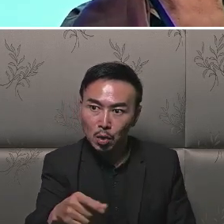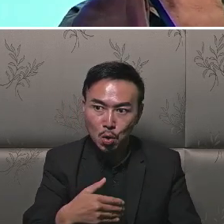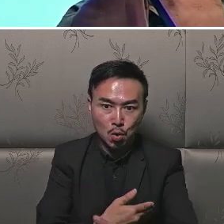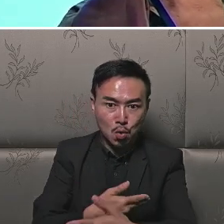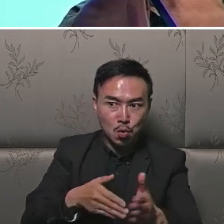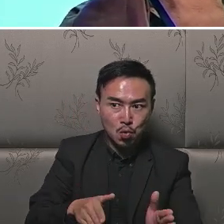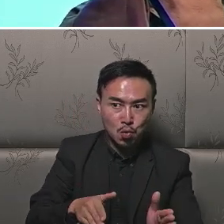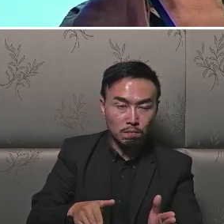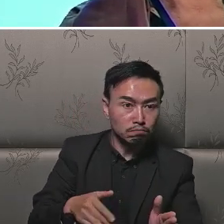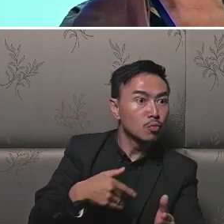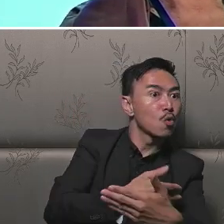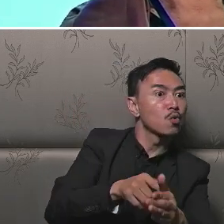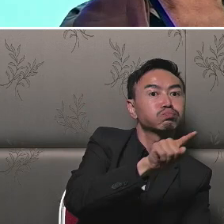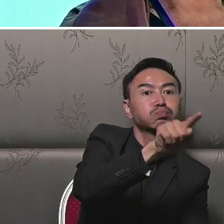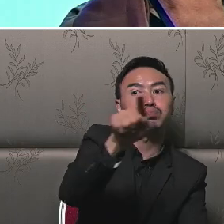microphone.